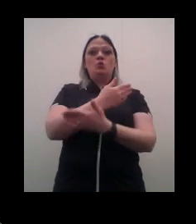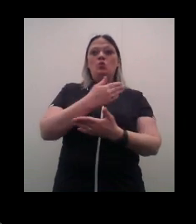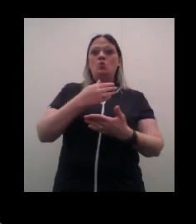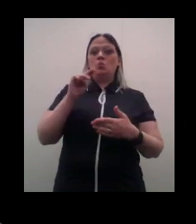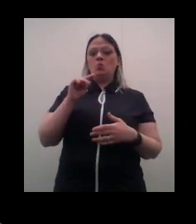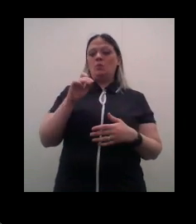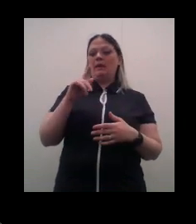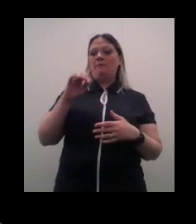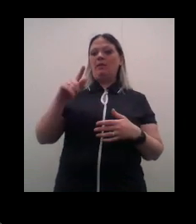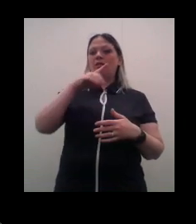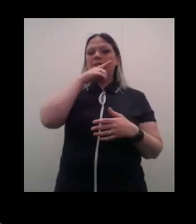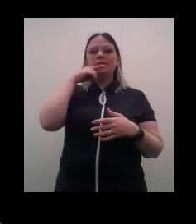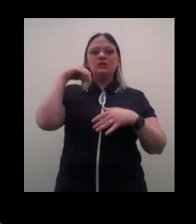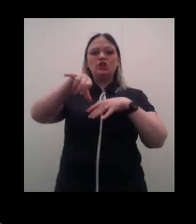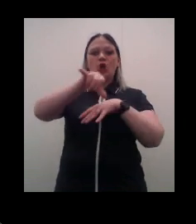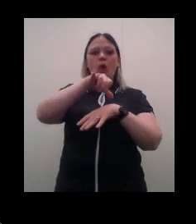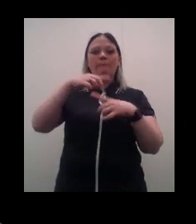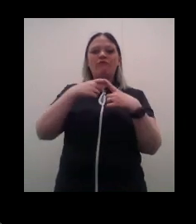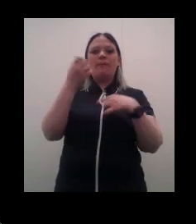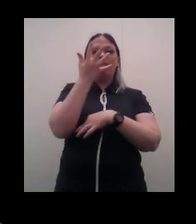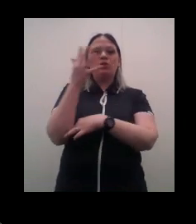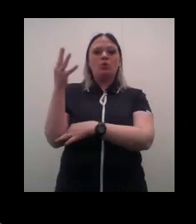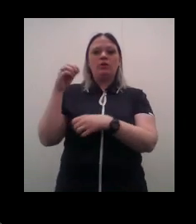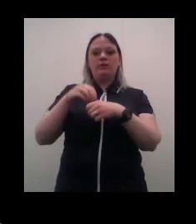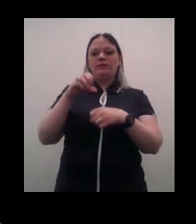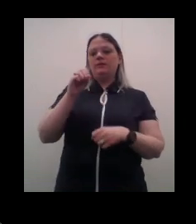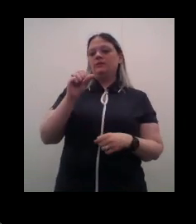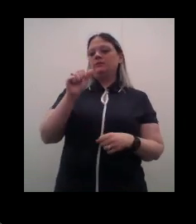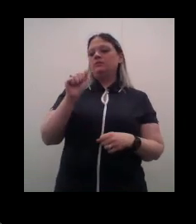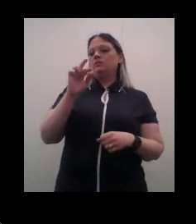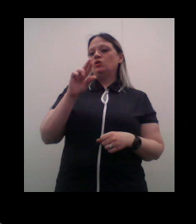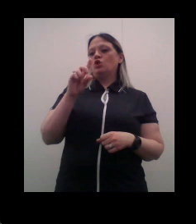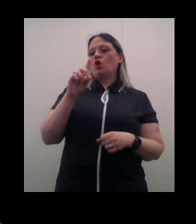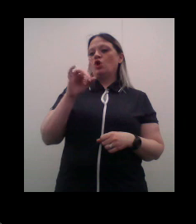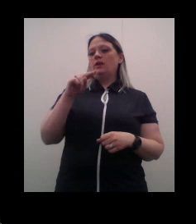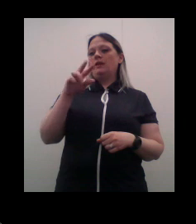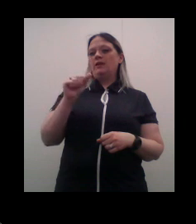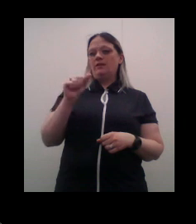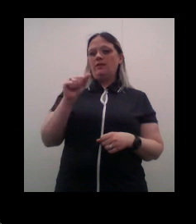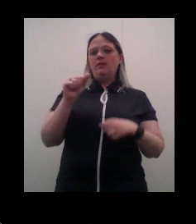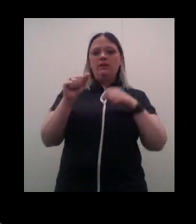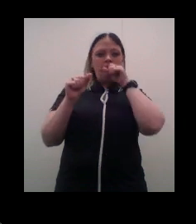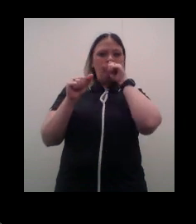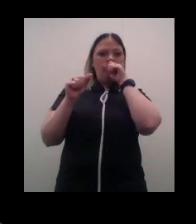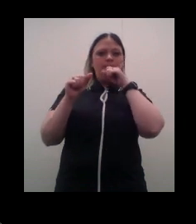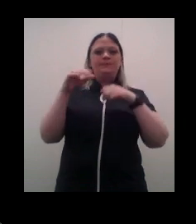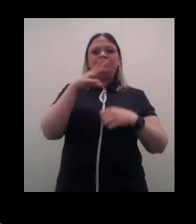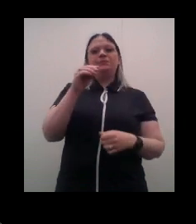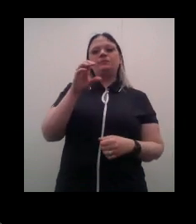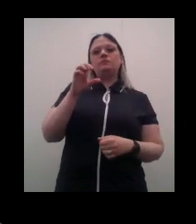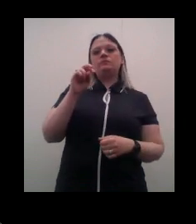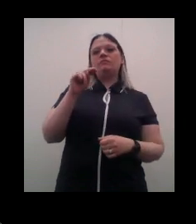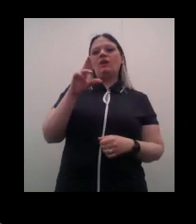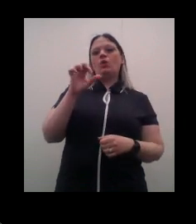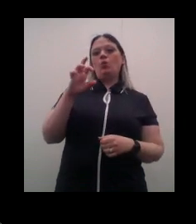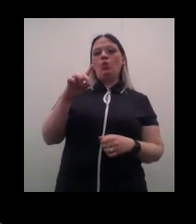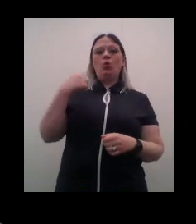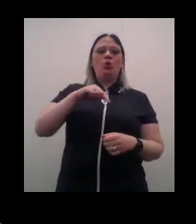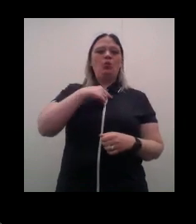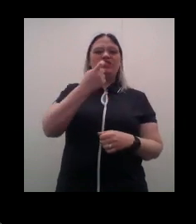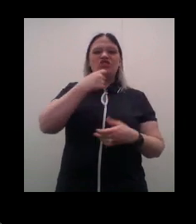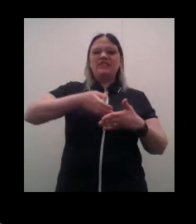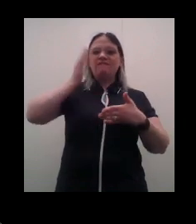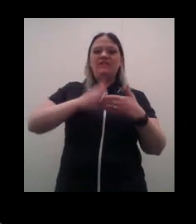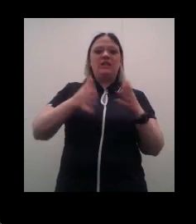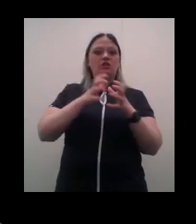straight from our maple forest down in Sardinia, as well as Concord, and we just finished a whole bunch of that. We